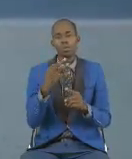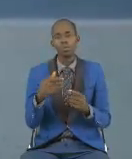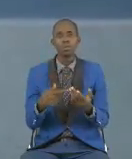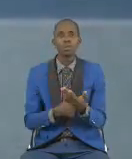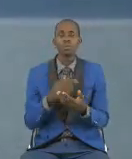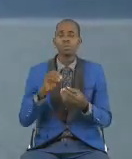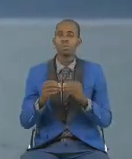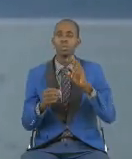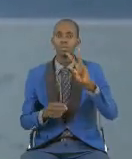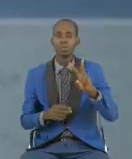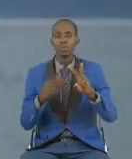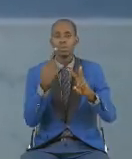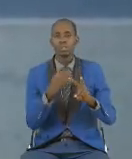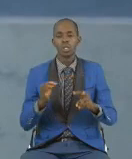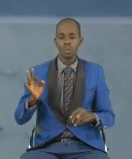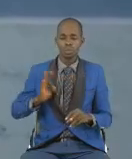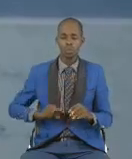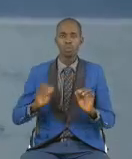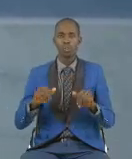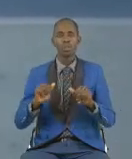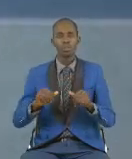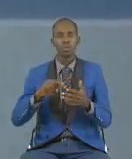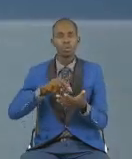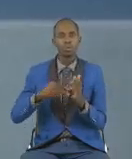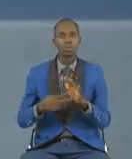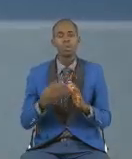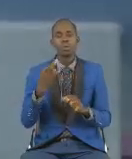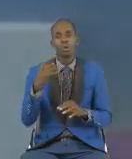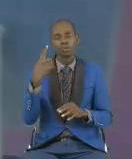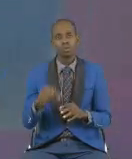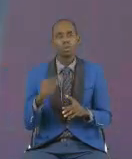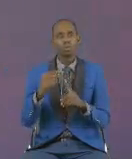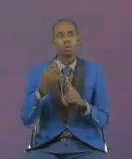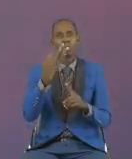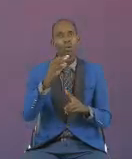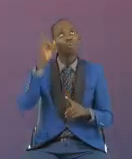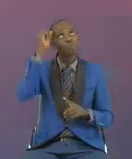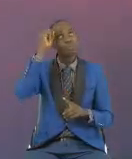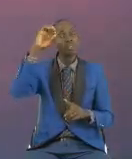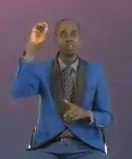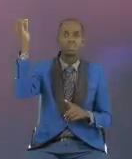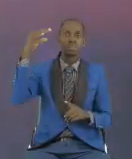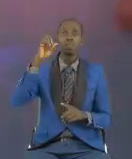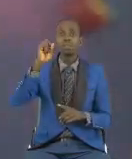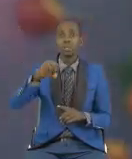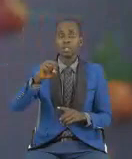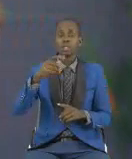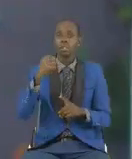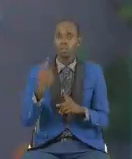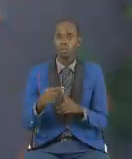the profitable purpose of the word of his grace. Yes, the word of God.